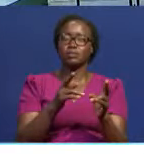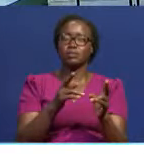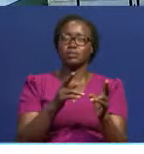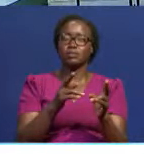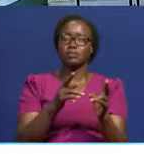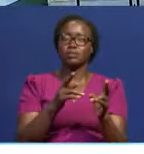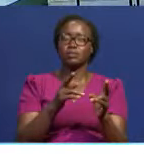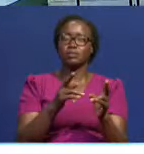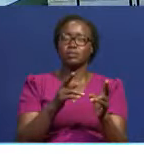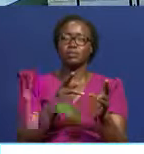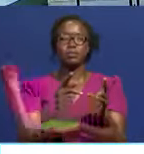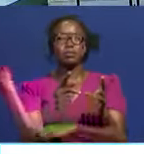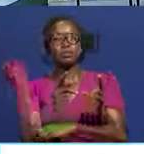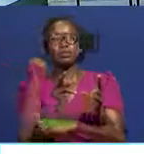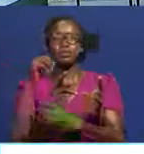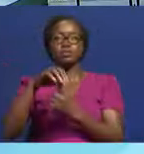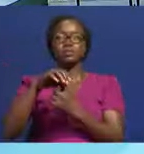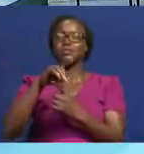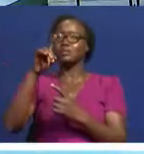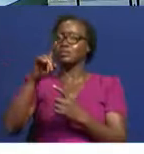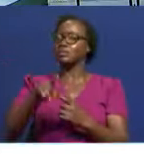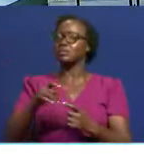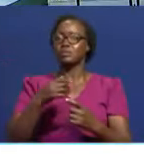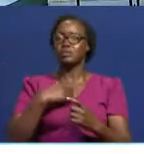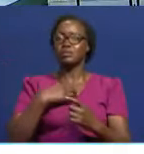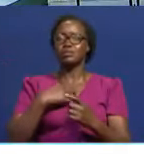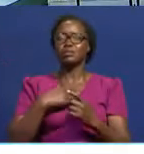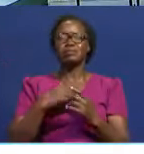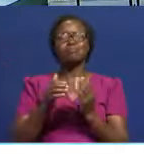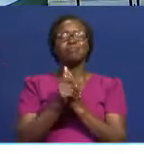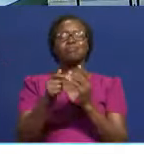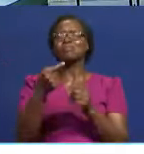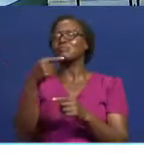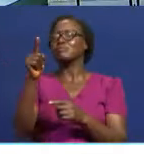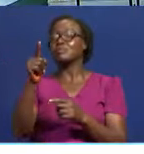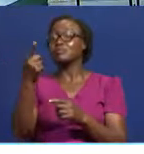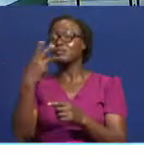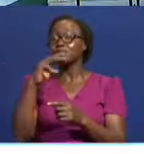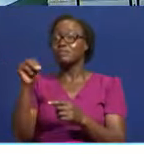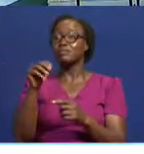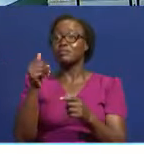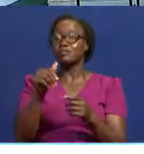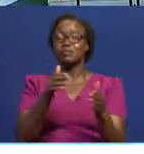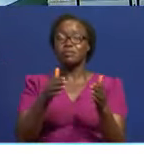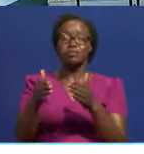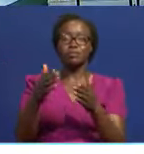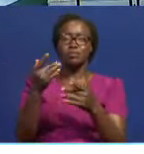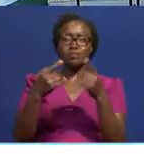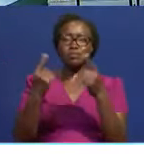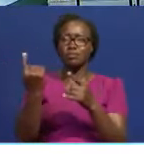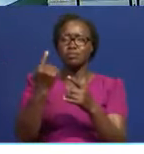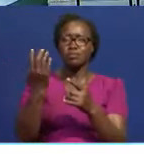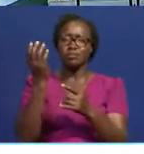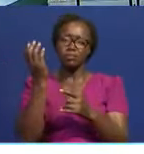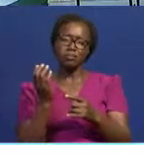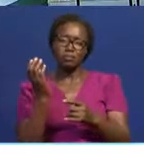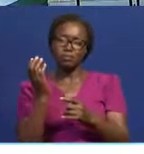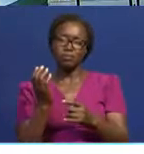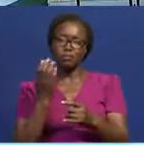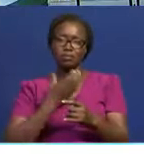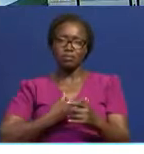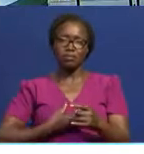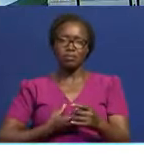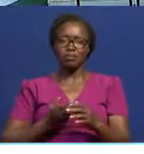champion, he must get his tactics right for him to stand any chance of winning the only gold medal that